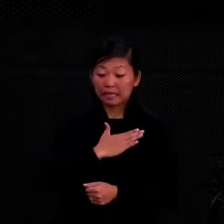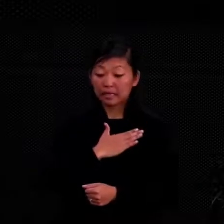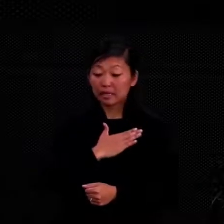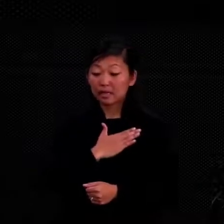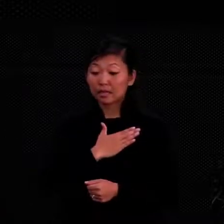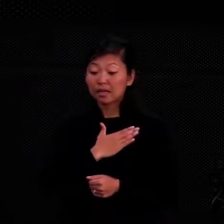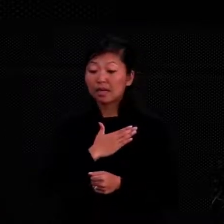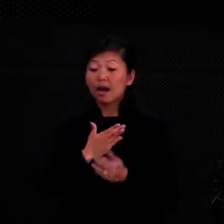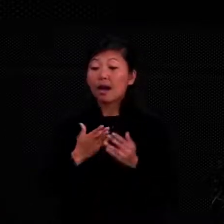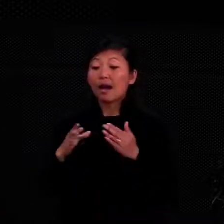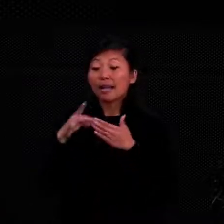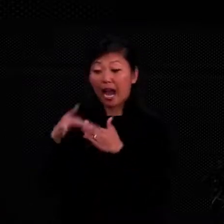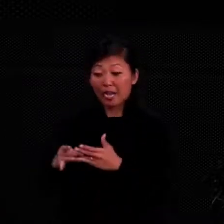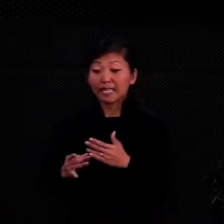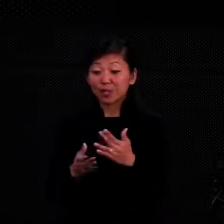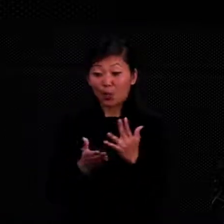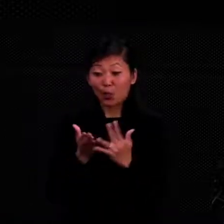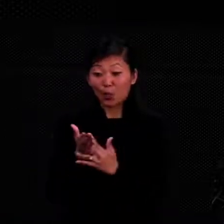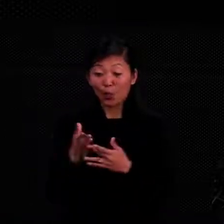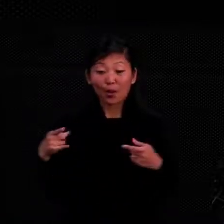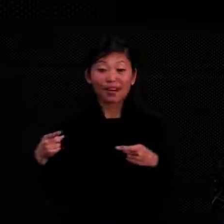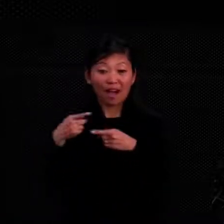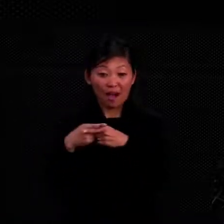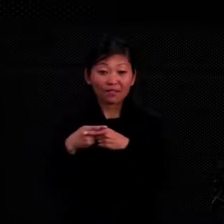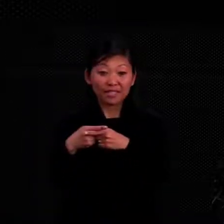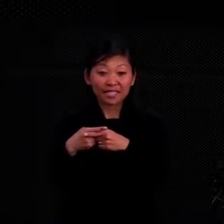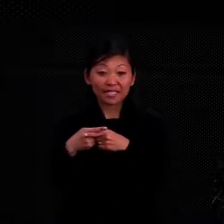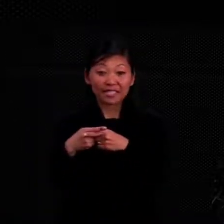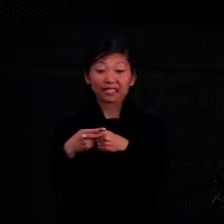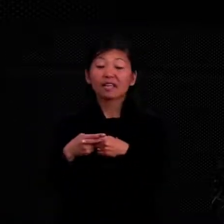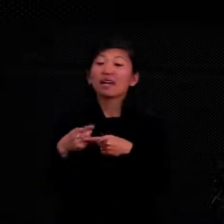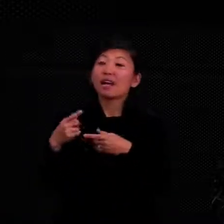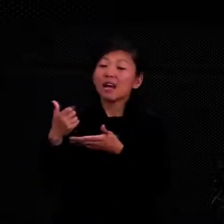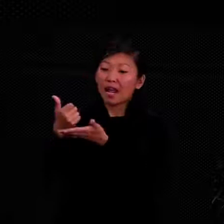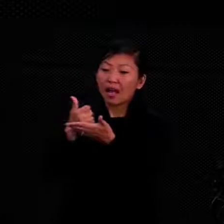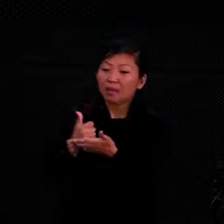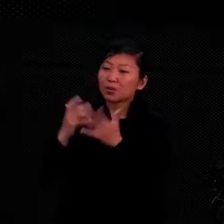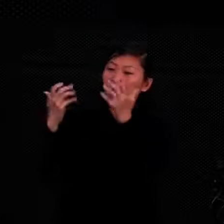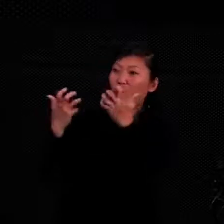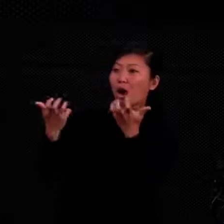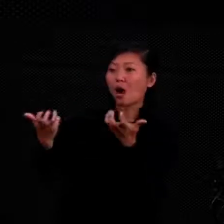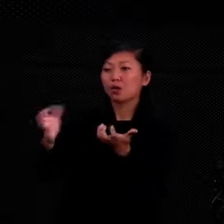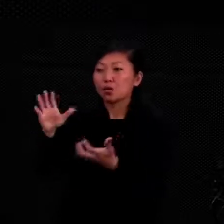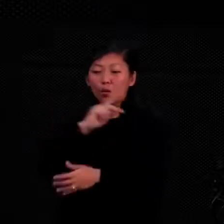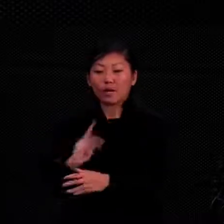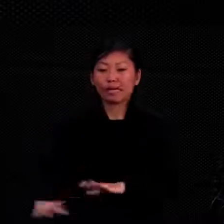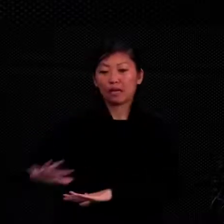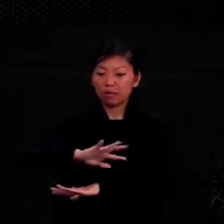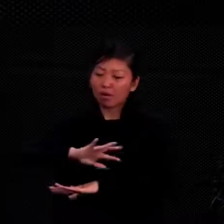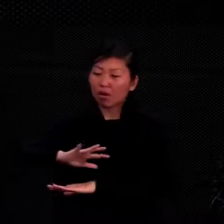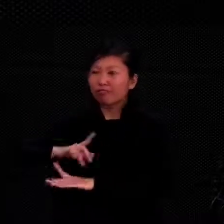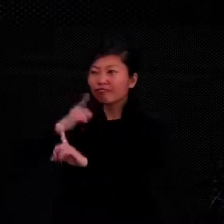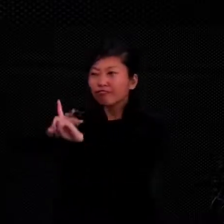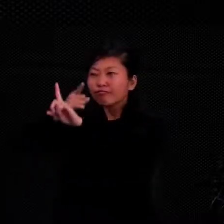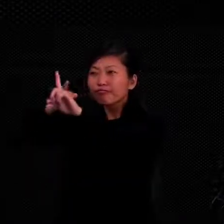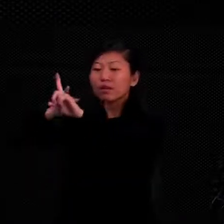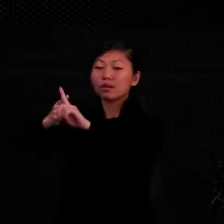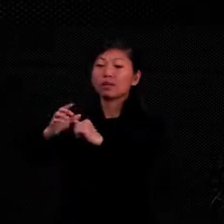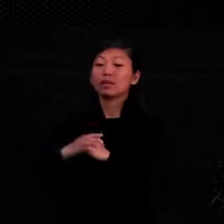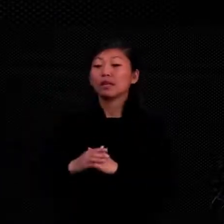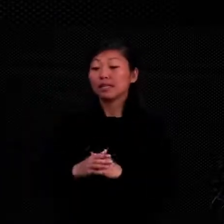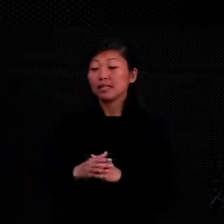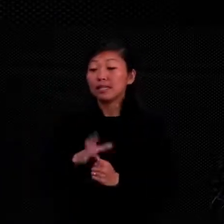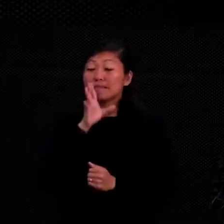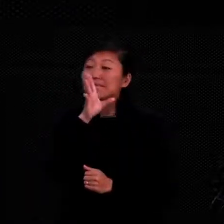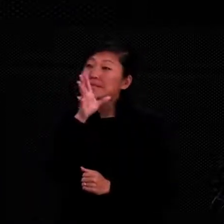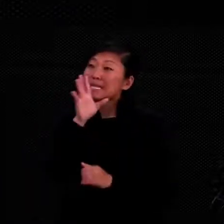help us to seek first your kingdom above all else? Holy Spirit, I pray that you would speak to every single person today. Speak through me or in spite of me, but